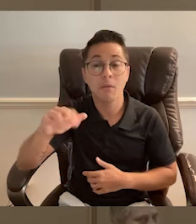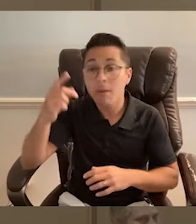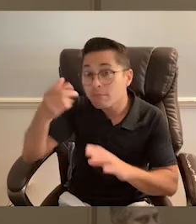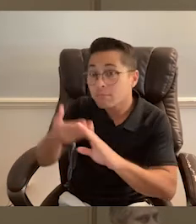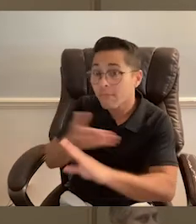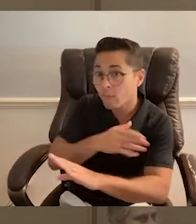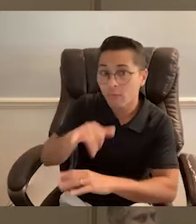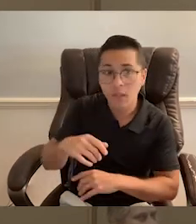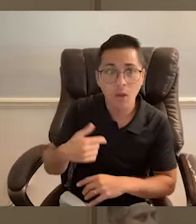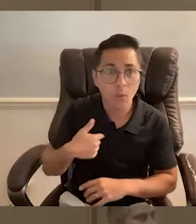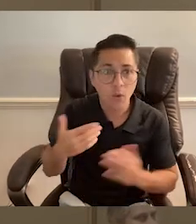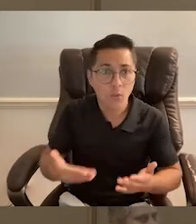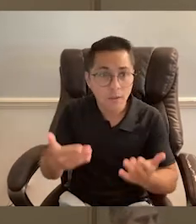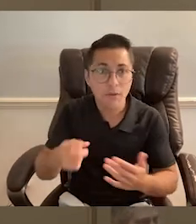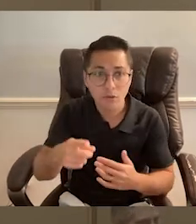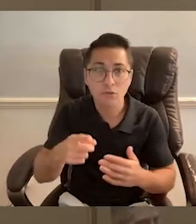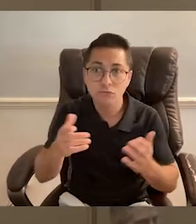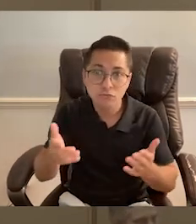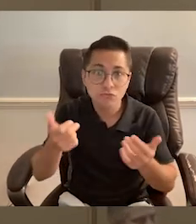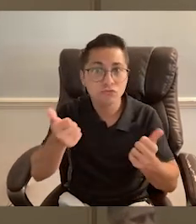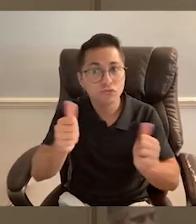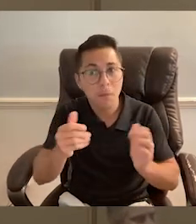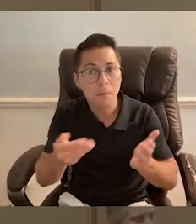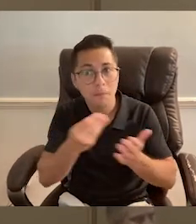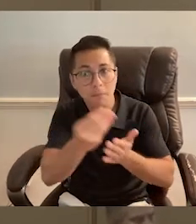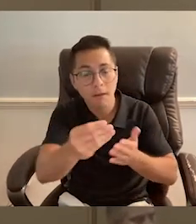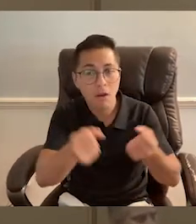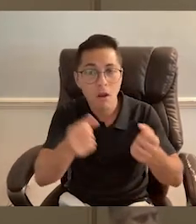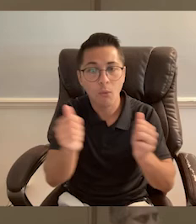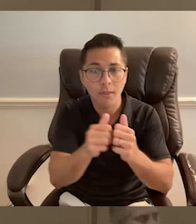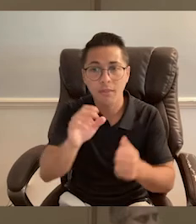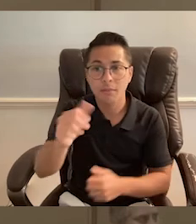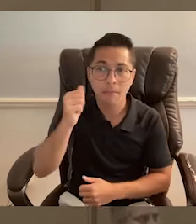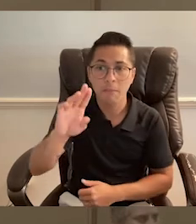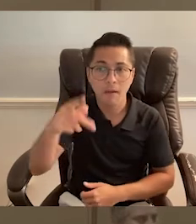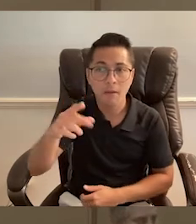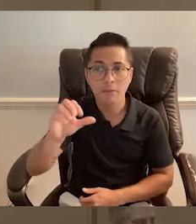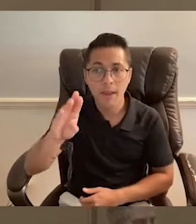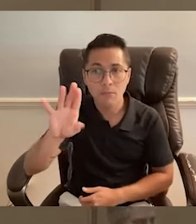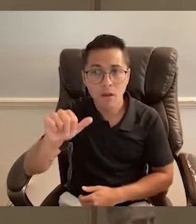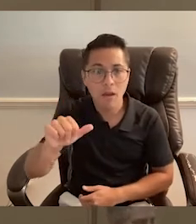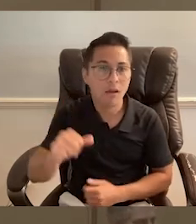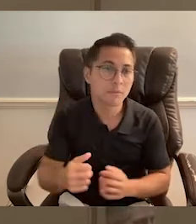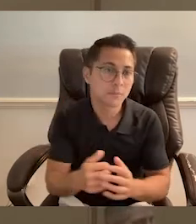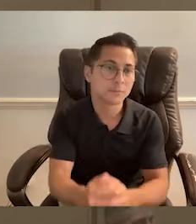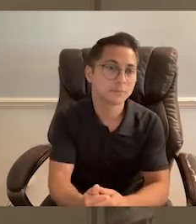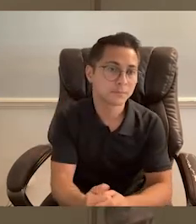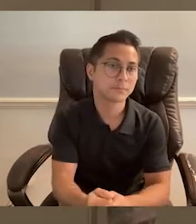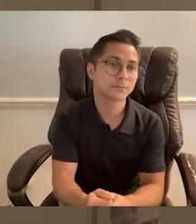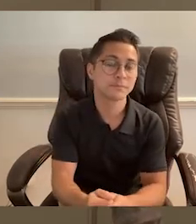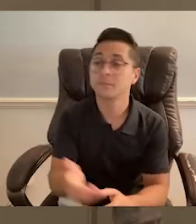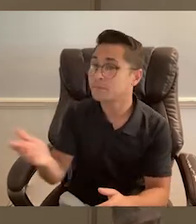to do. So we take this, we analyze it, we filter it, and then we translate it into a robotic action, right?